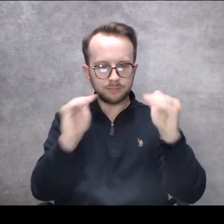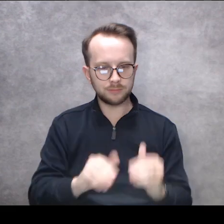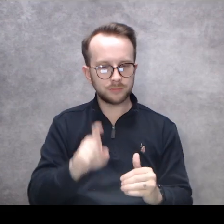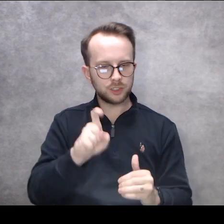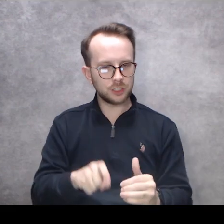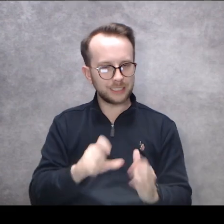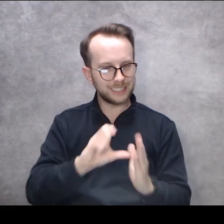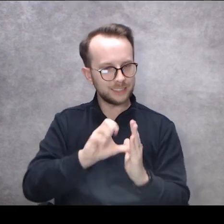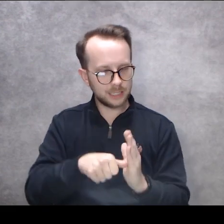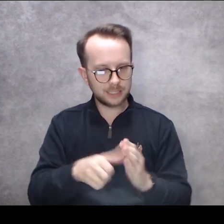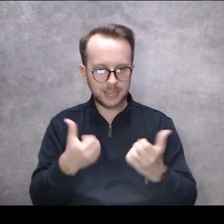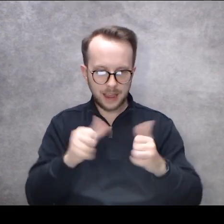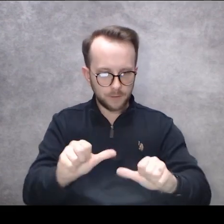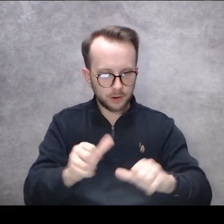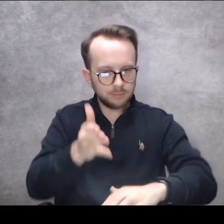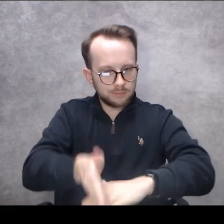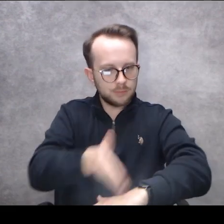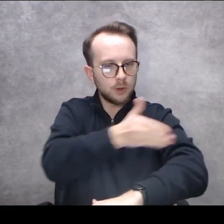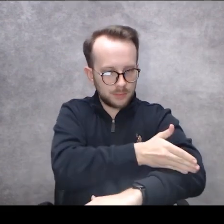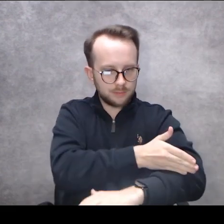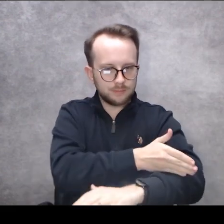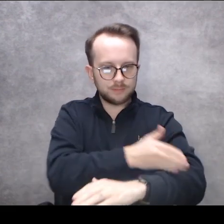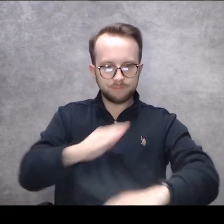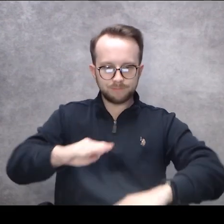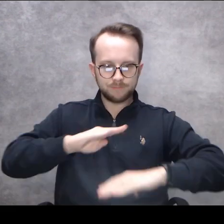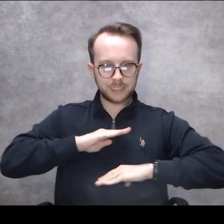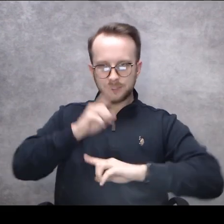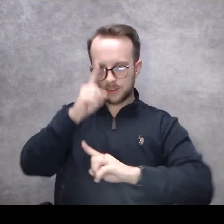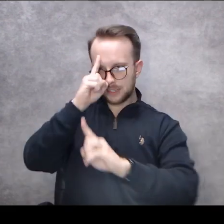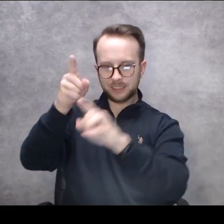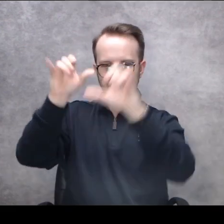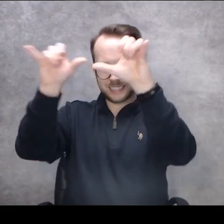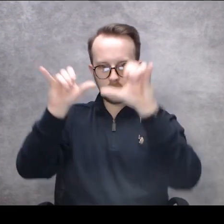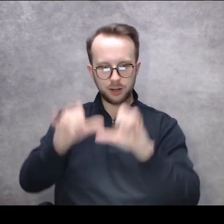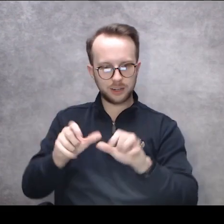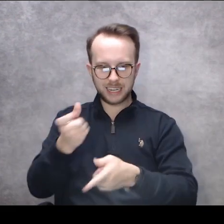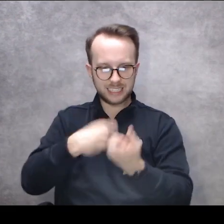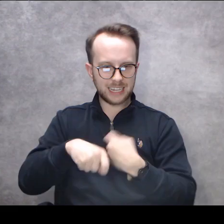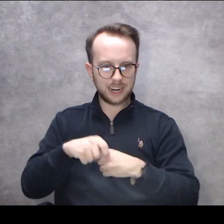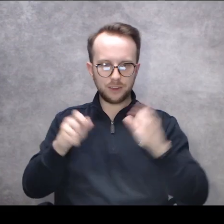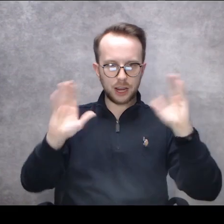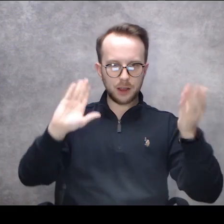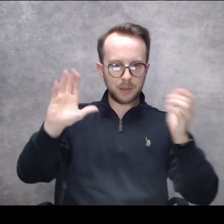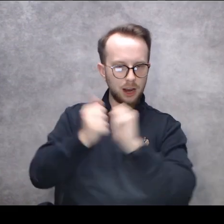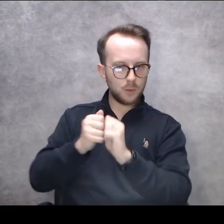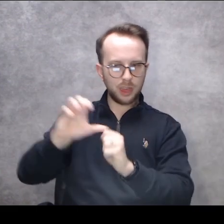effort, improvement, and achieving a standard rather than on relative performance.